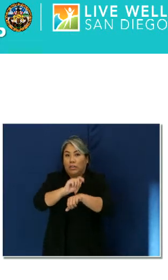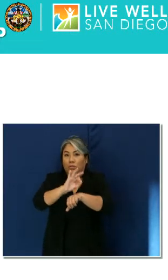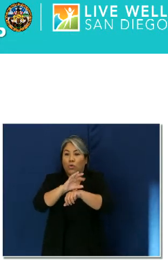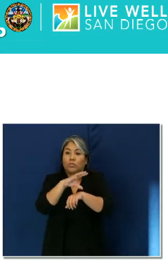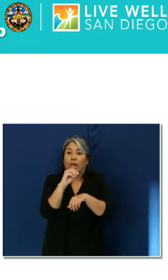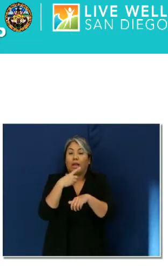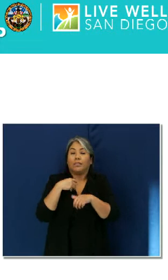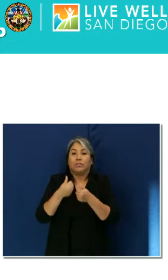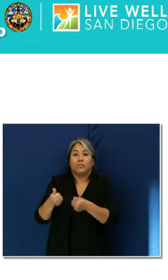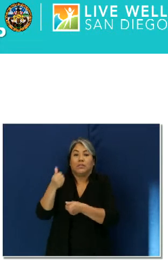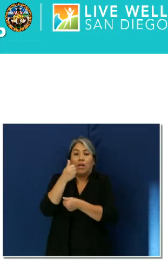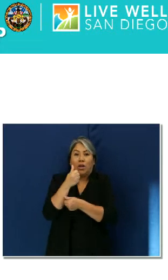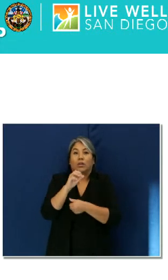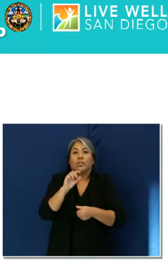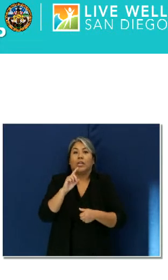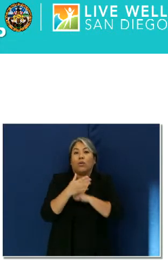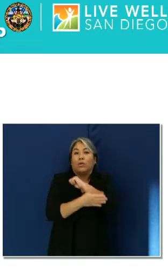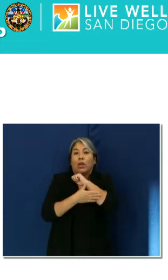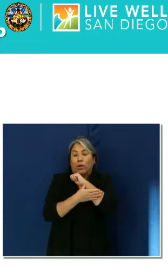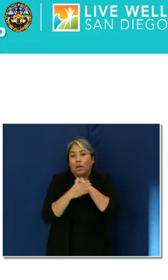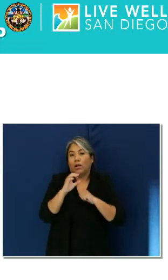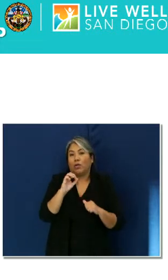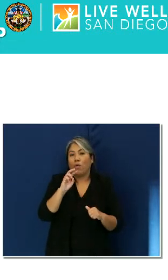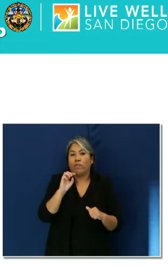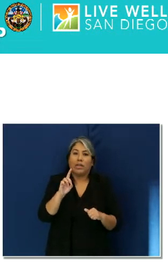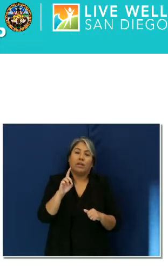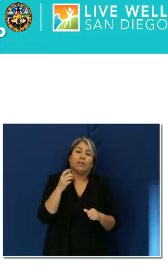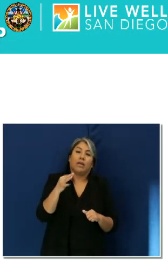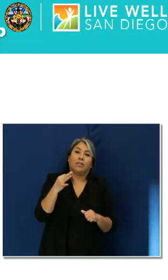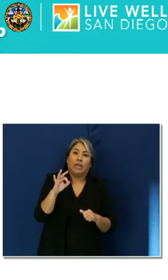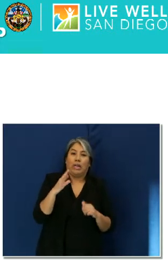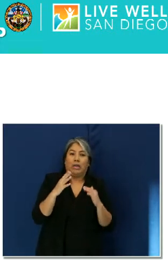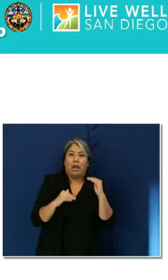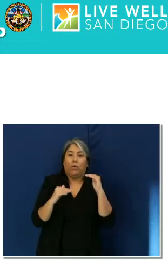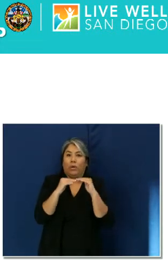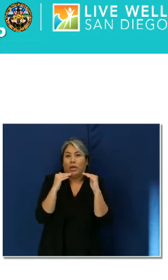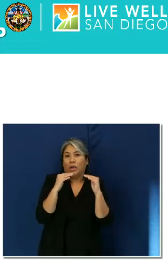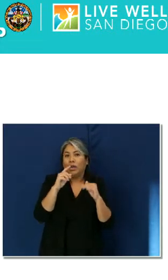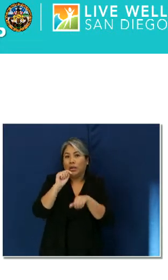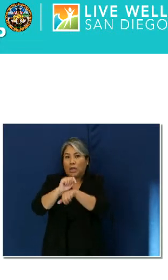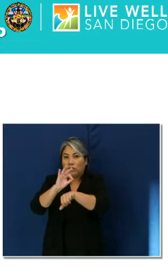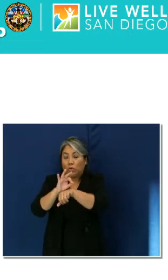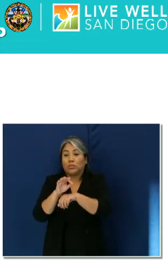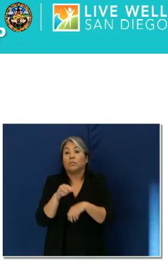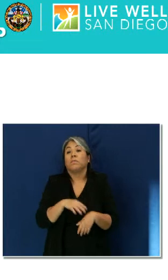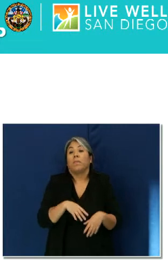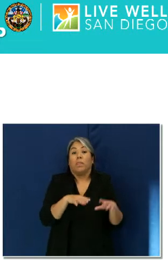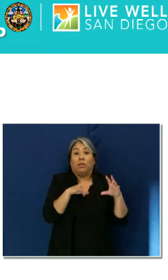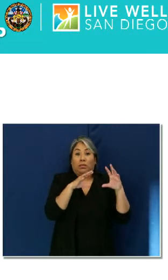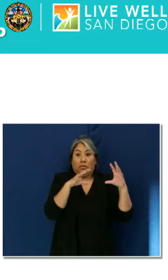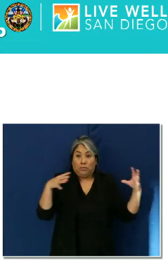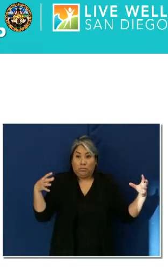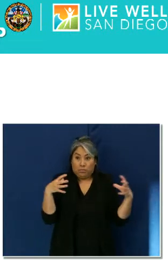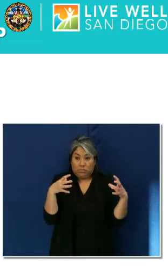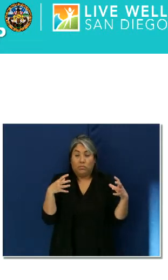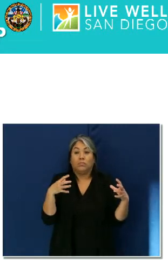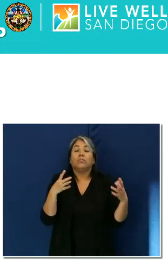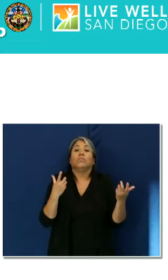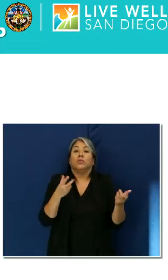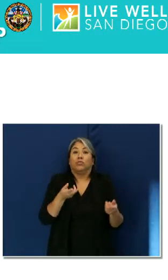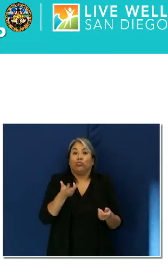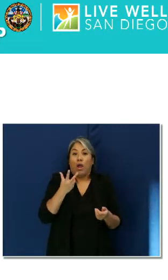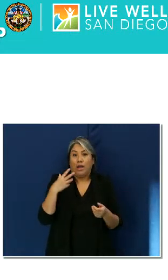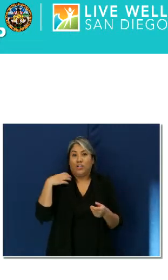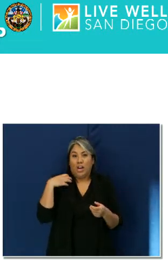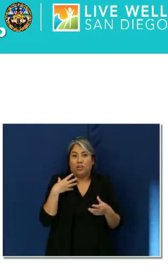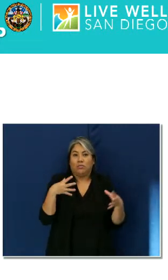San Diego County COVID-19 Equity Task Force. This group is made of collaborative clinical leaders